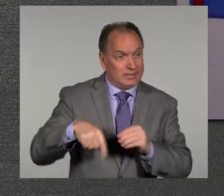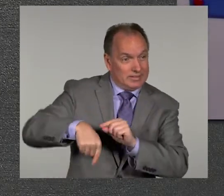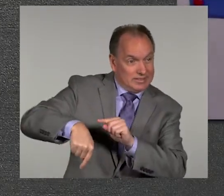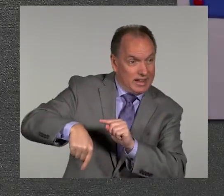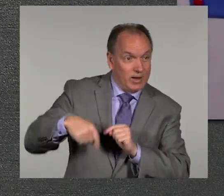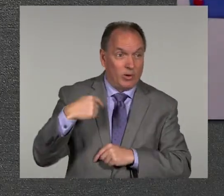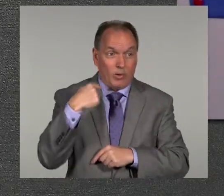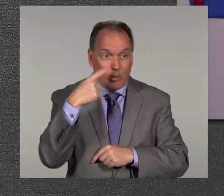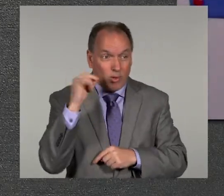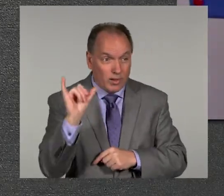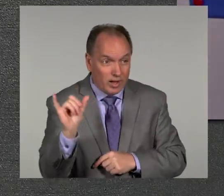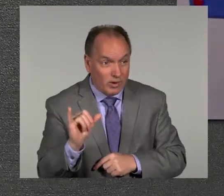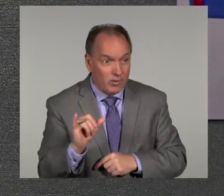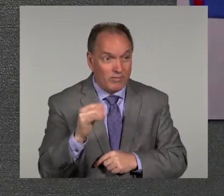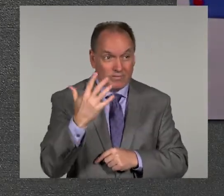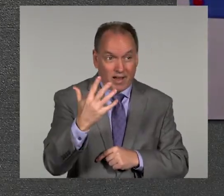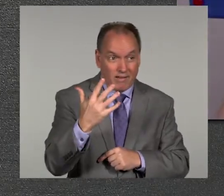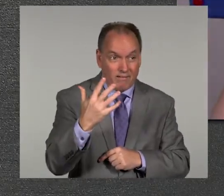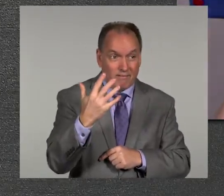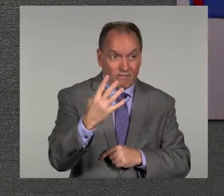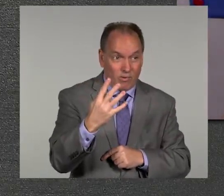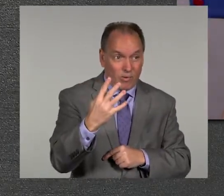what was his tail like? Tell me in